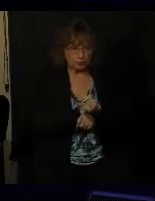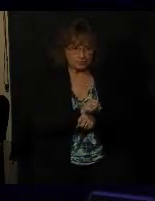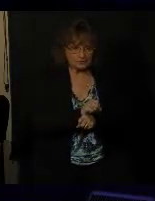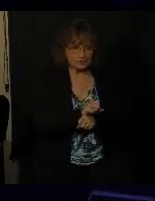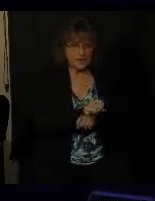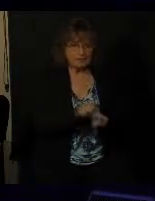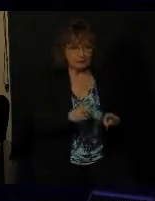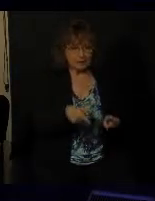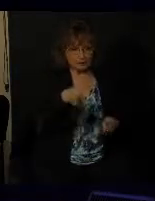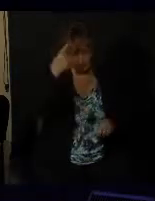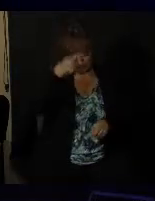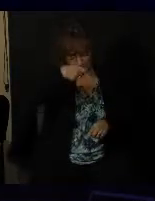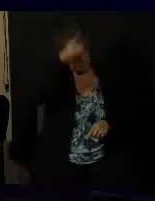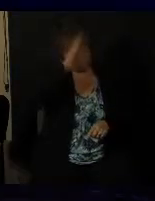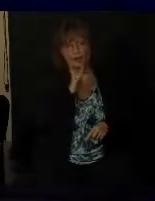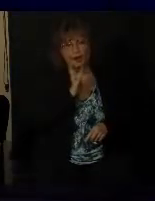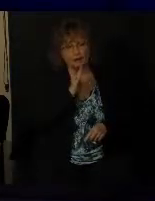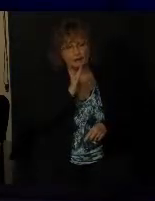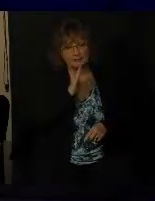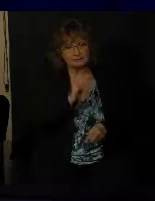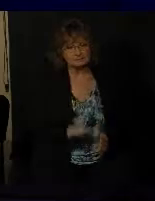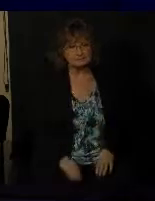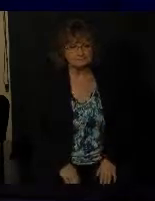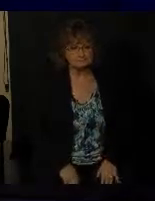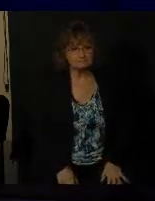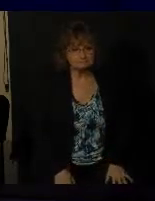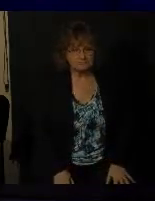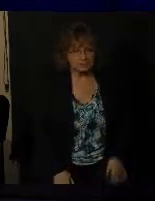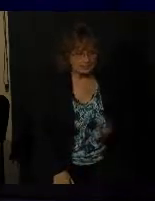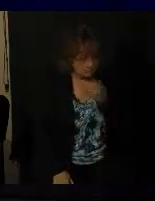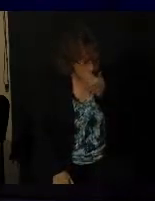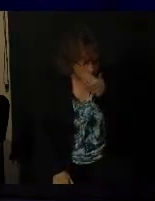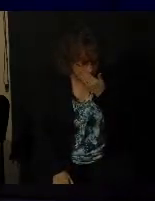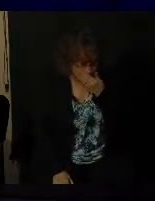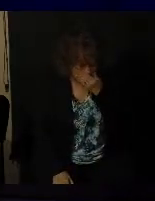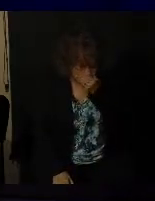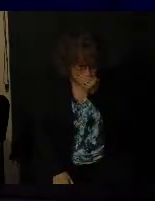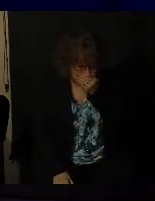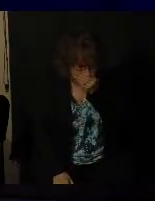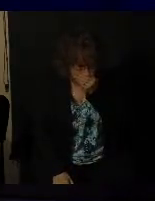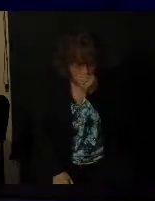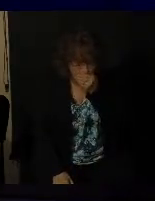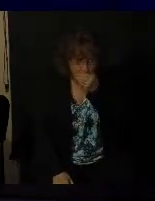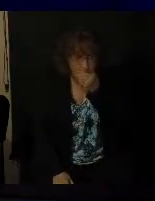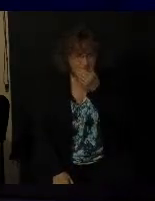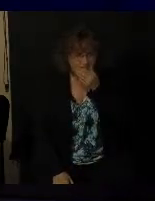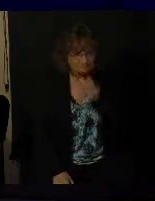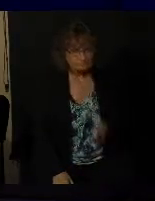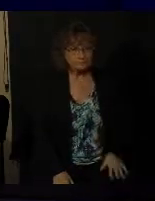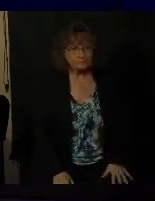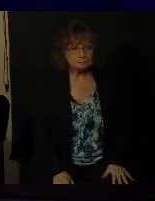we eliminated the state and any federal funding, one reason was because we were going to have chapel and church on Sunday.